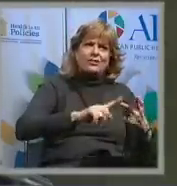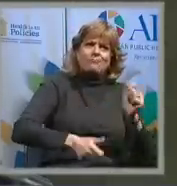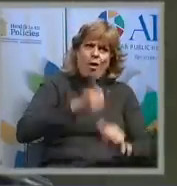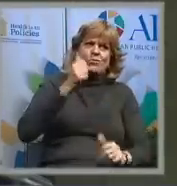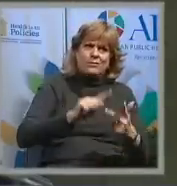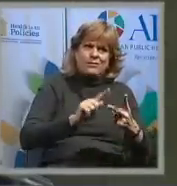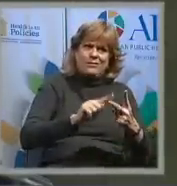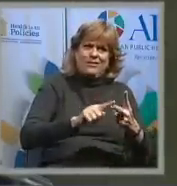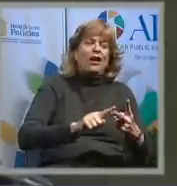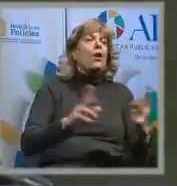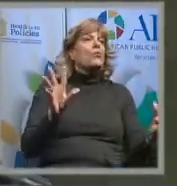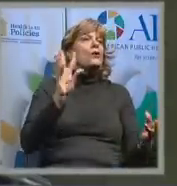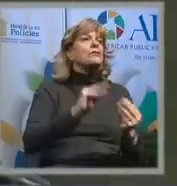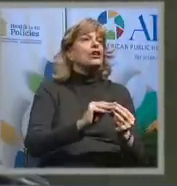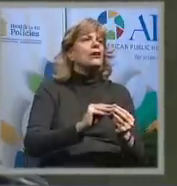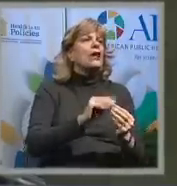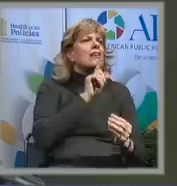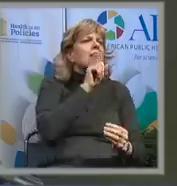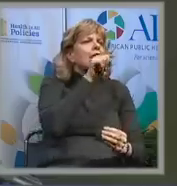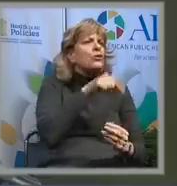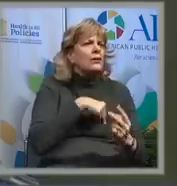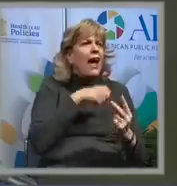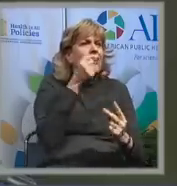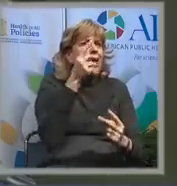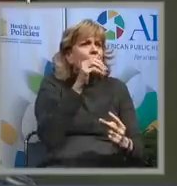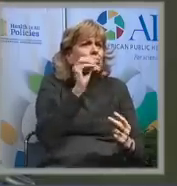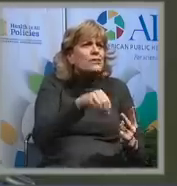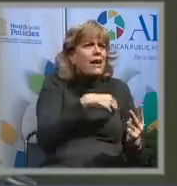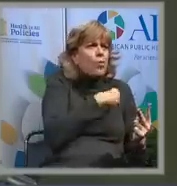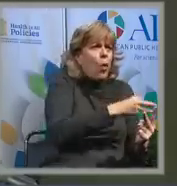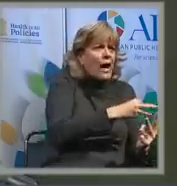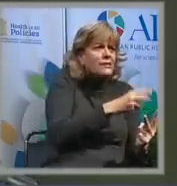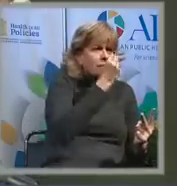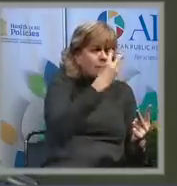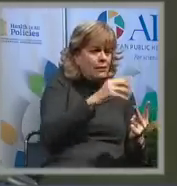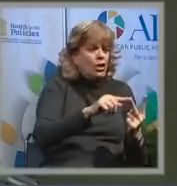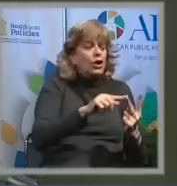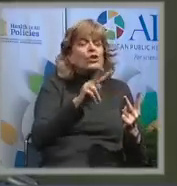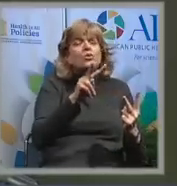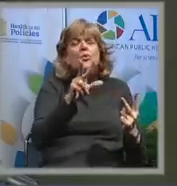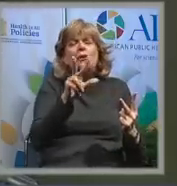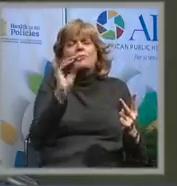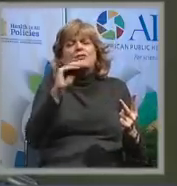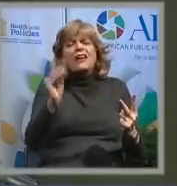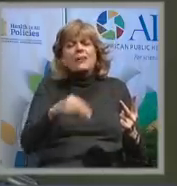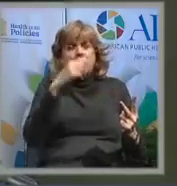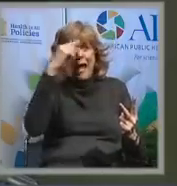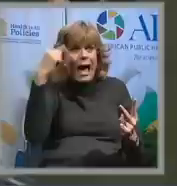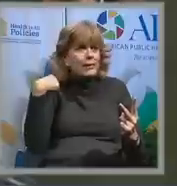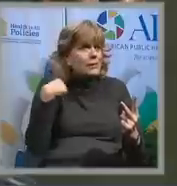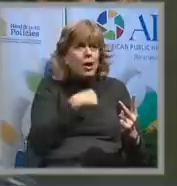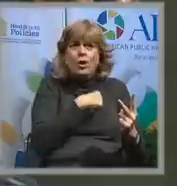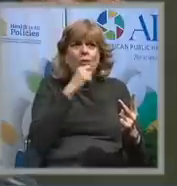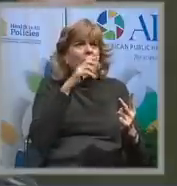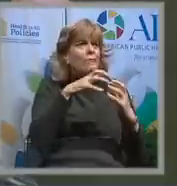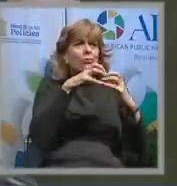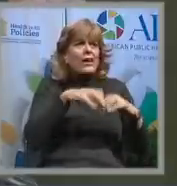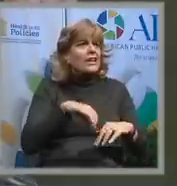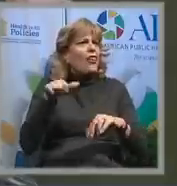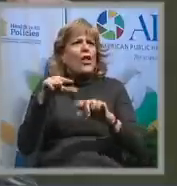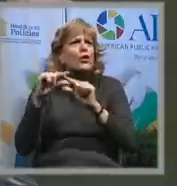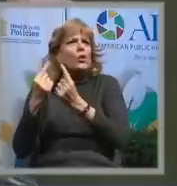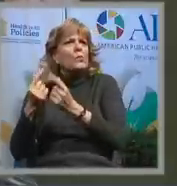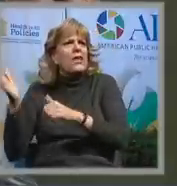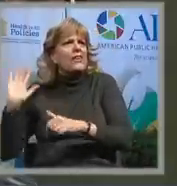you put it together, you only had, literally, you had 11% of whites, 2 to 3% of blacks. We were not even breaking down the other groups